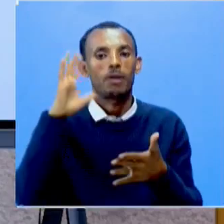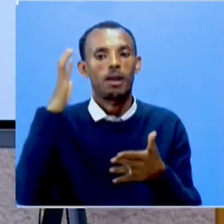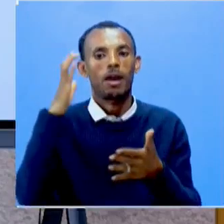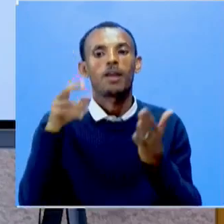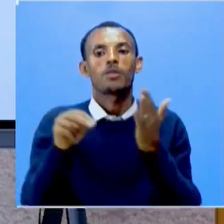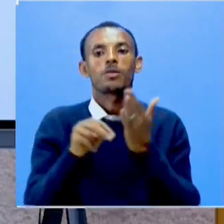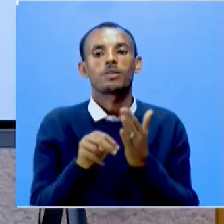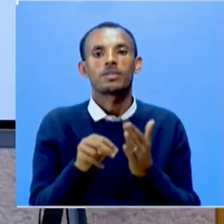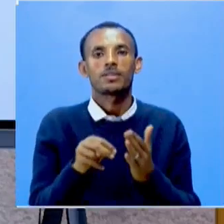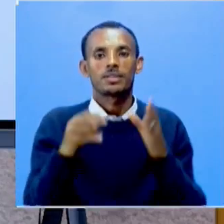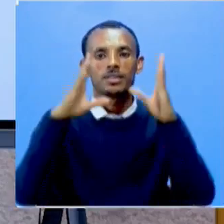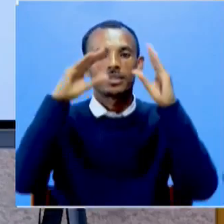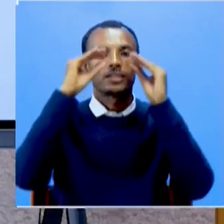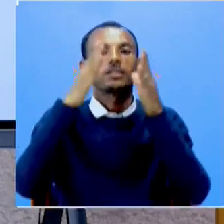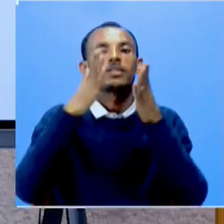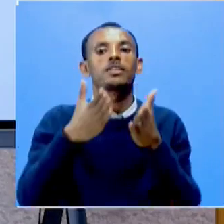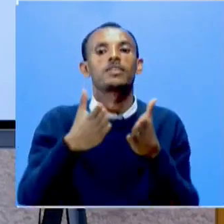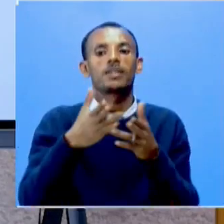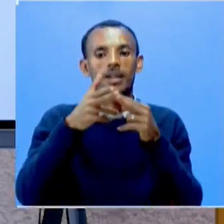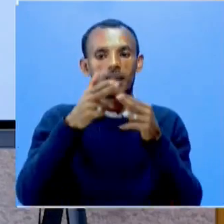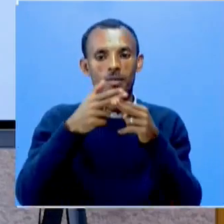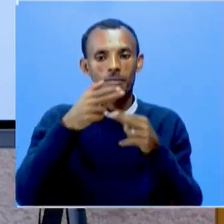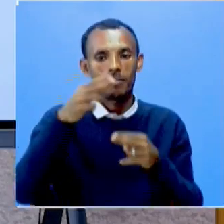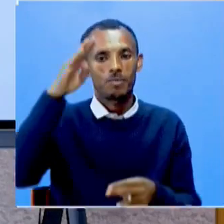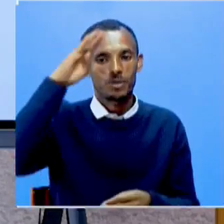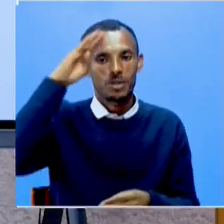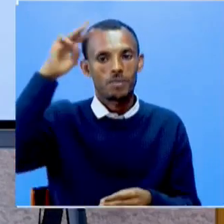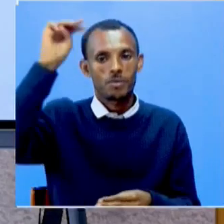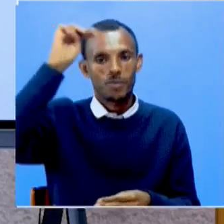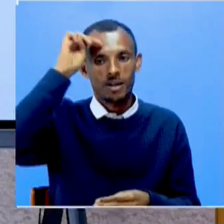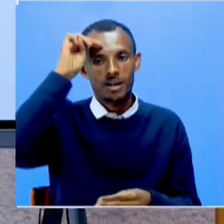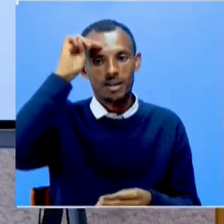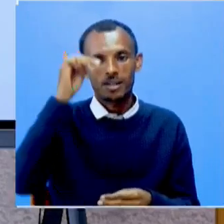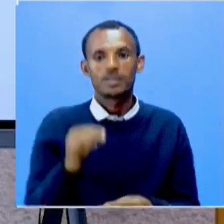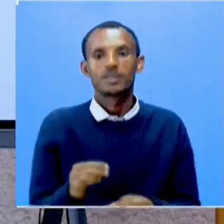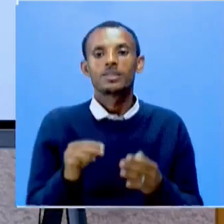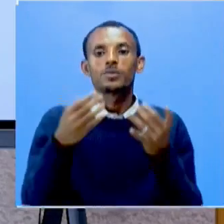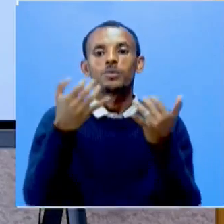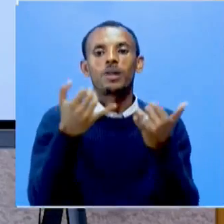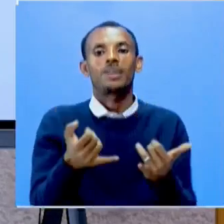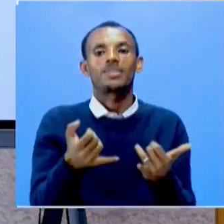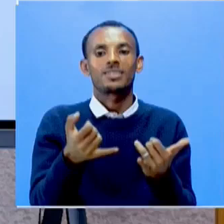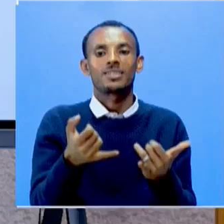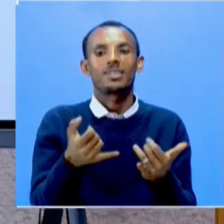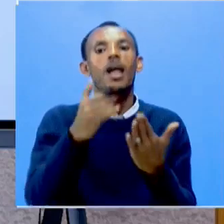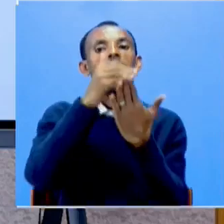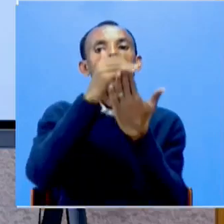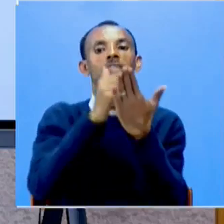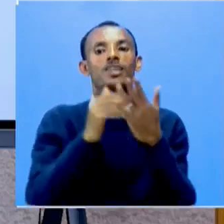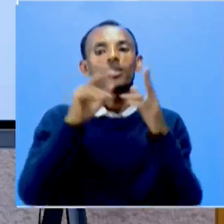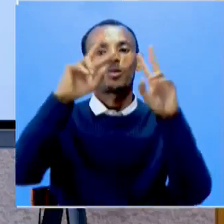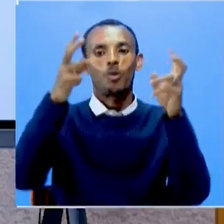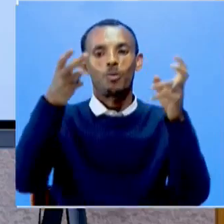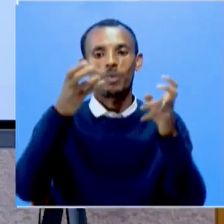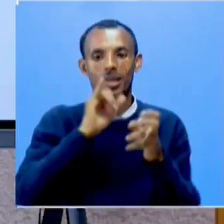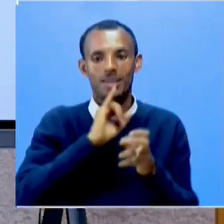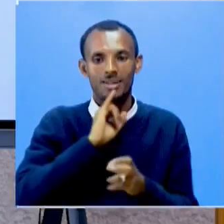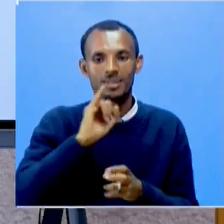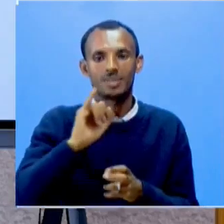Mass Media Network, and I am Zuna Makonnen. Today's lesson topic